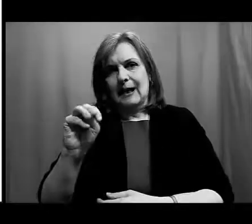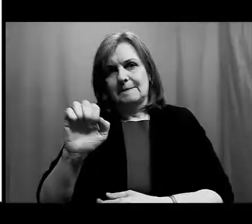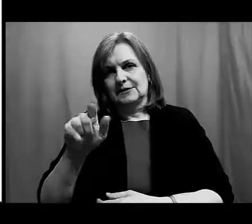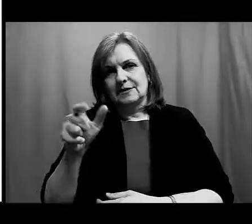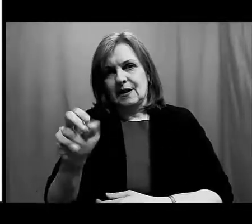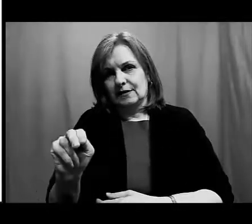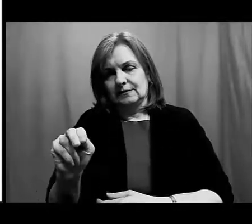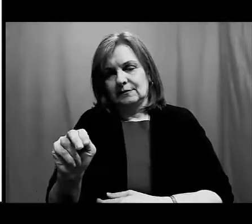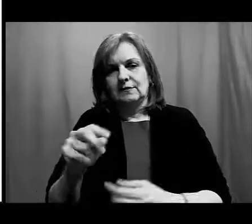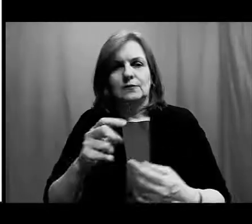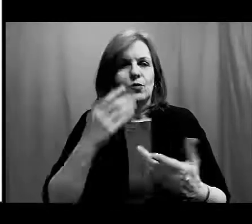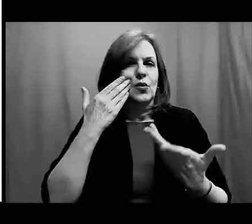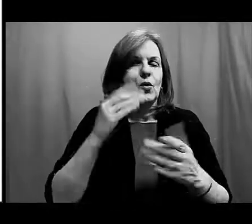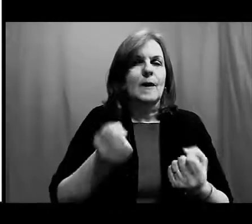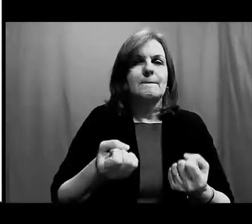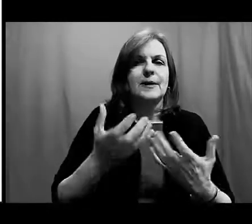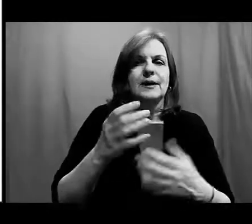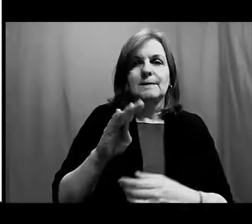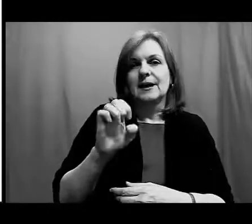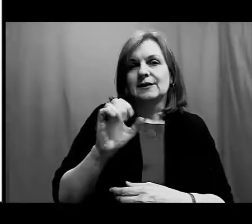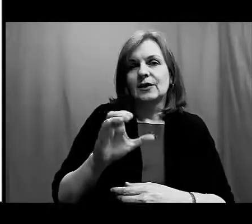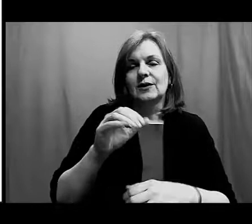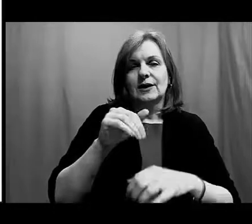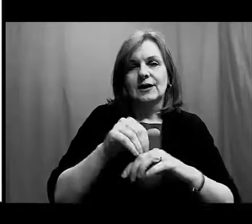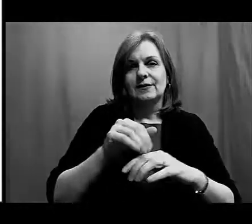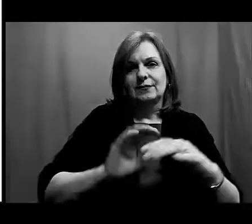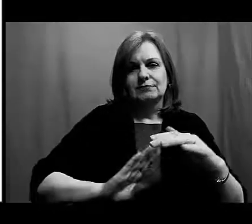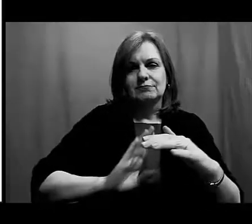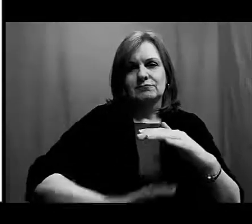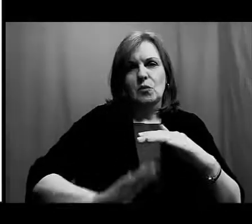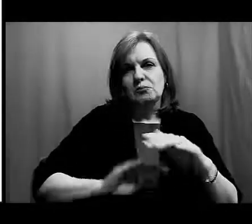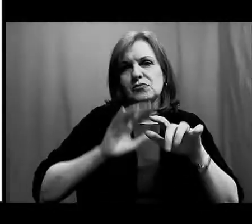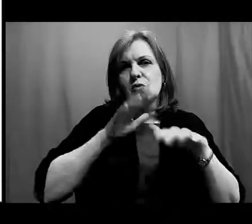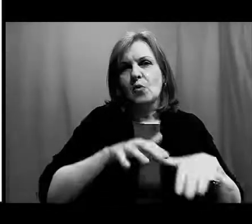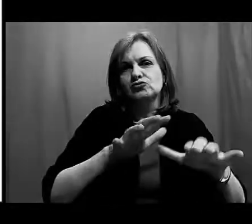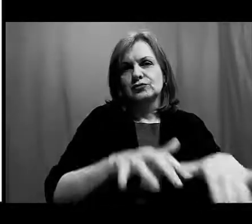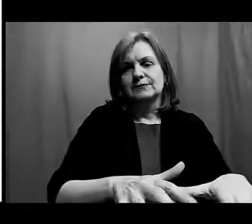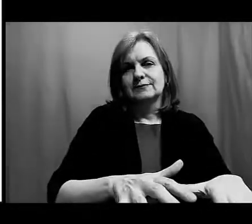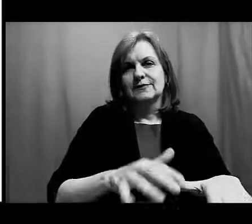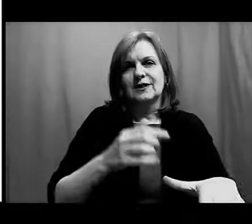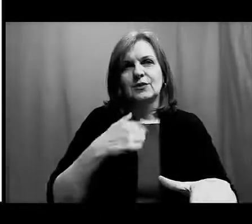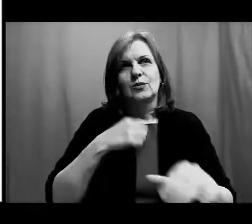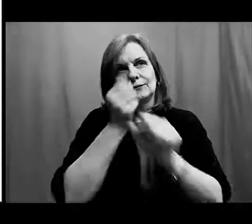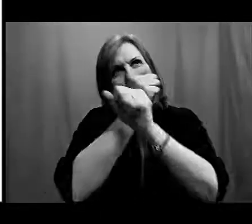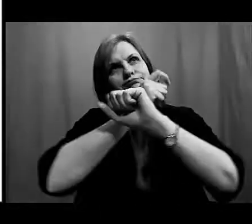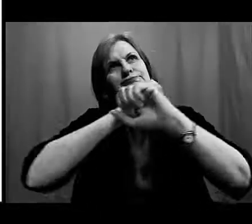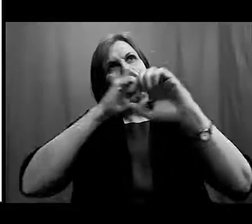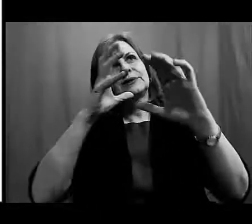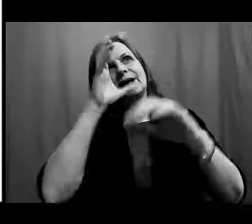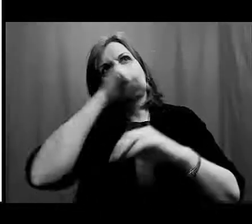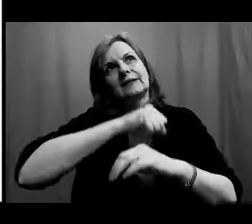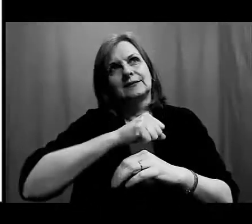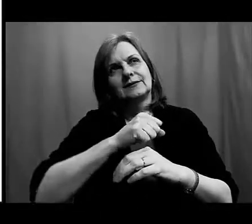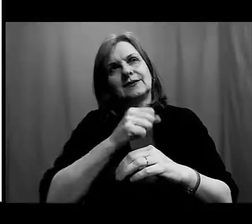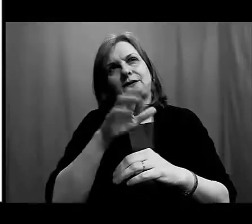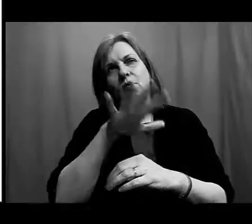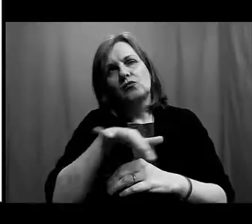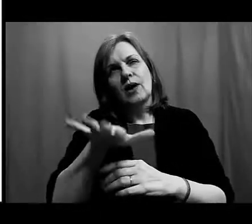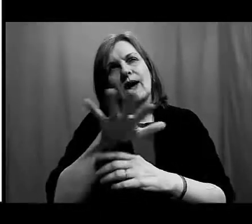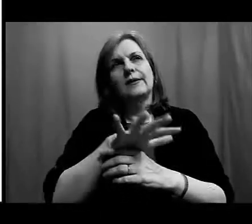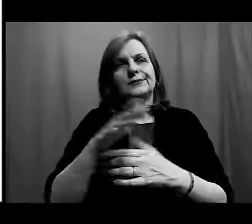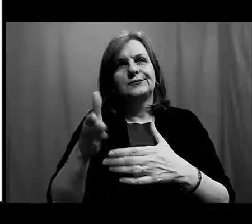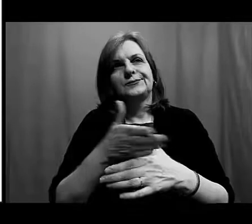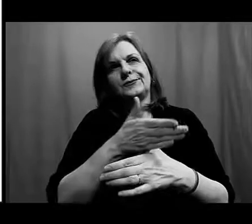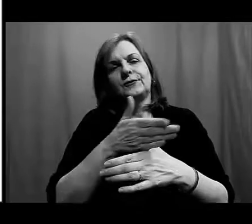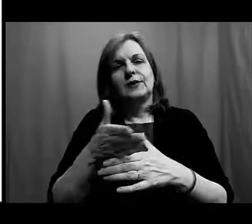handle on the number of bacteria at the bottom of the ocean. So this is essentially an extrapolation trying to put